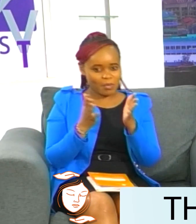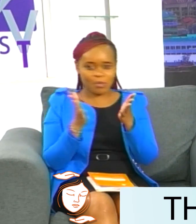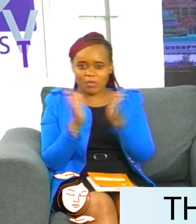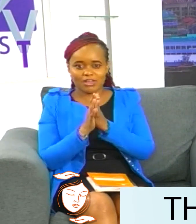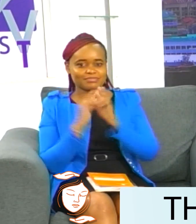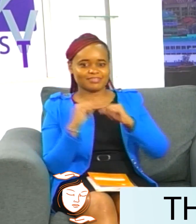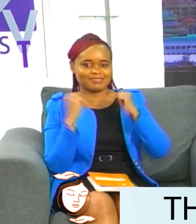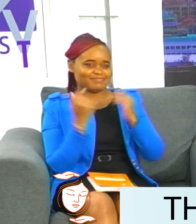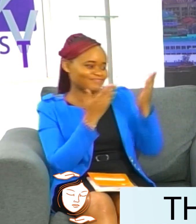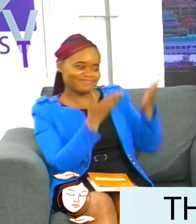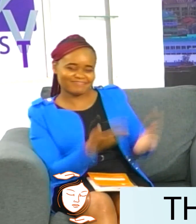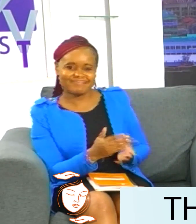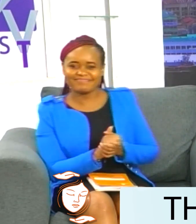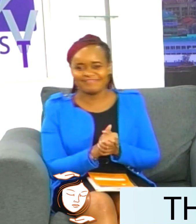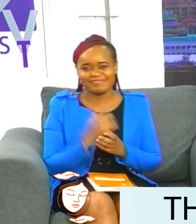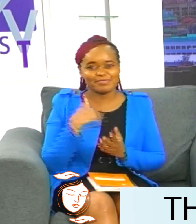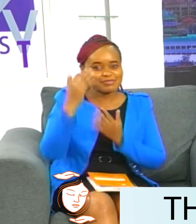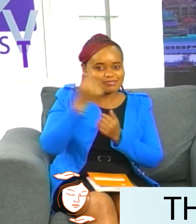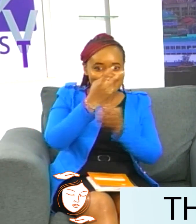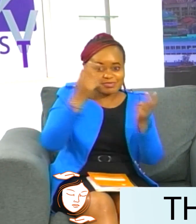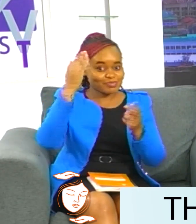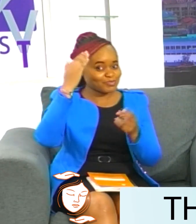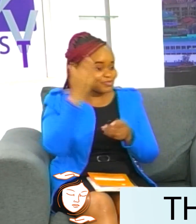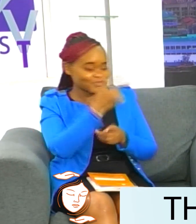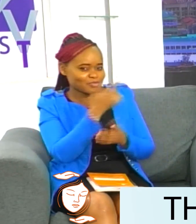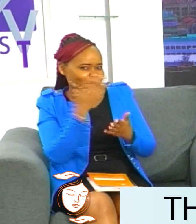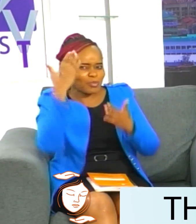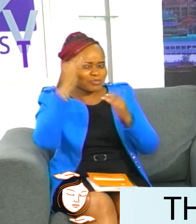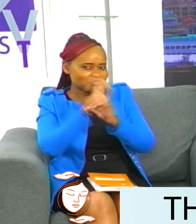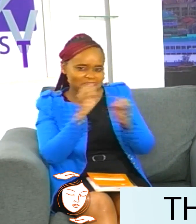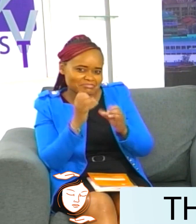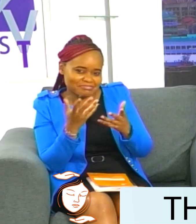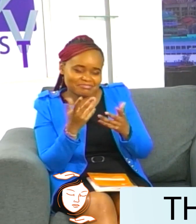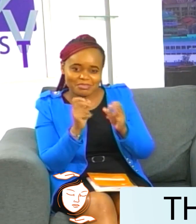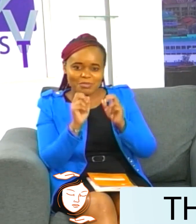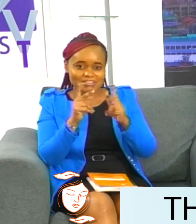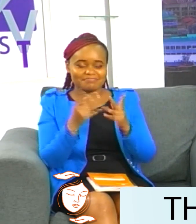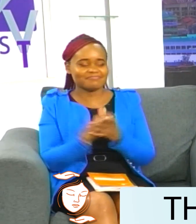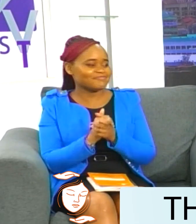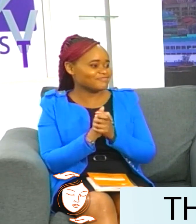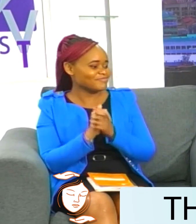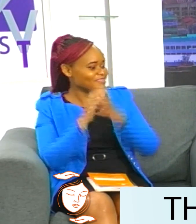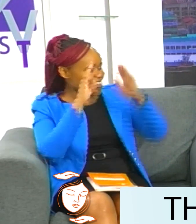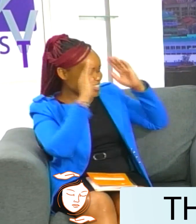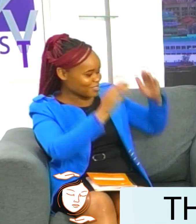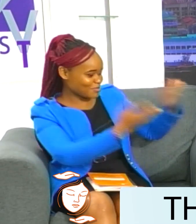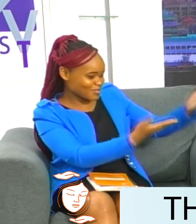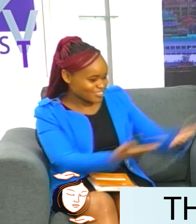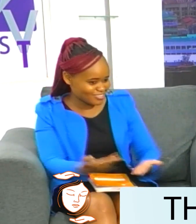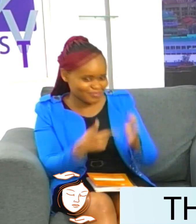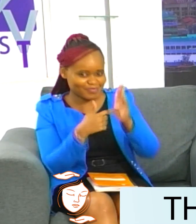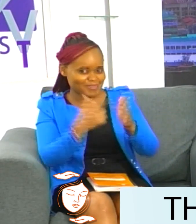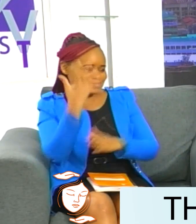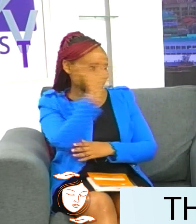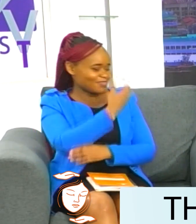is my side name. We have with us our guests and viewers. I don't know if you know our guest or you don't, but